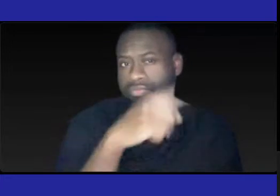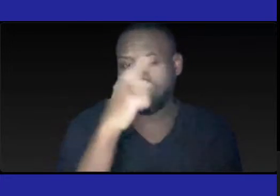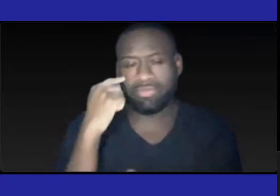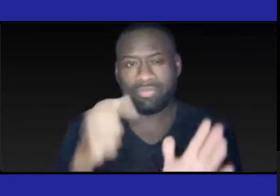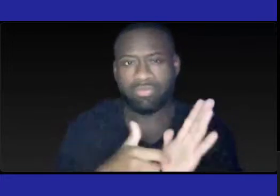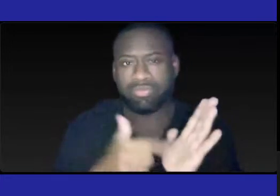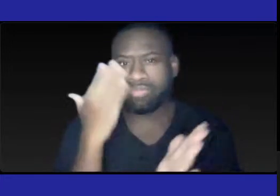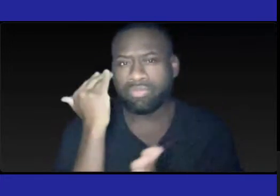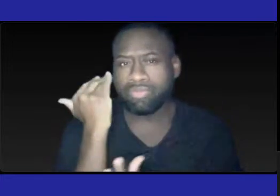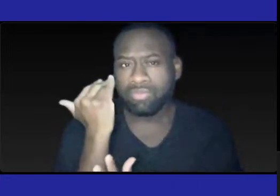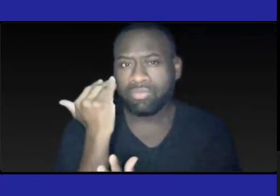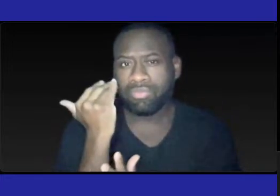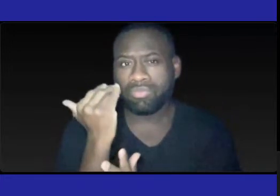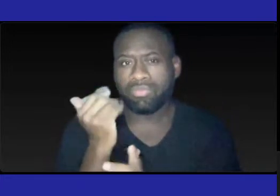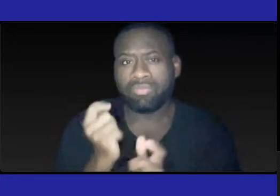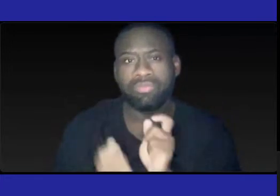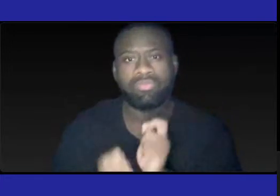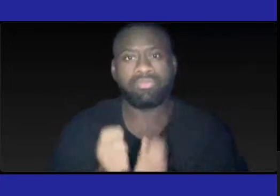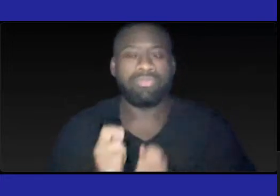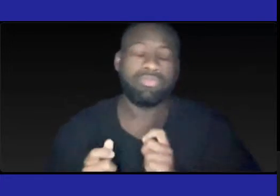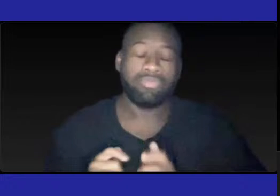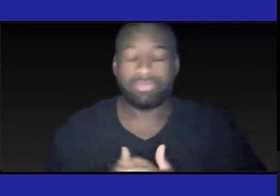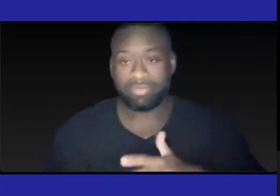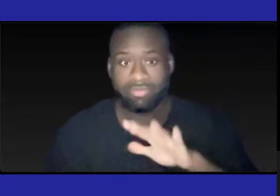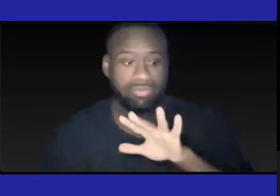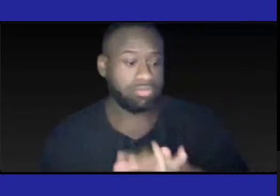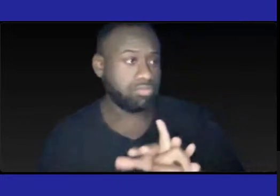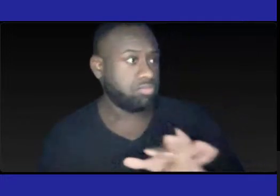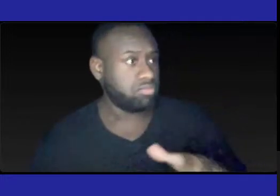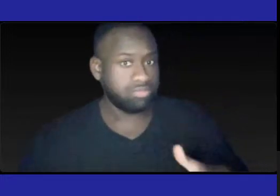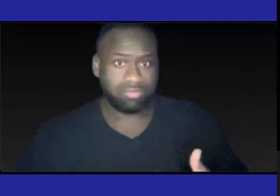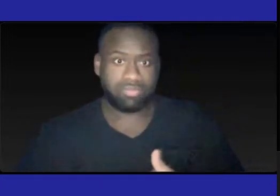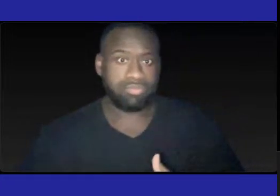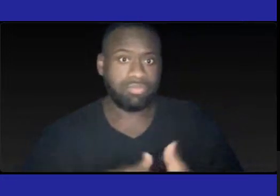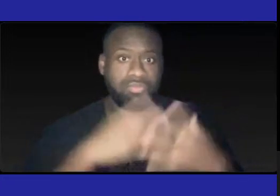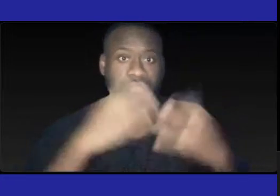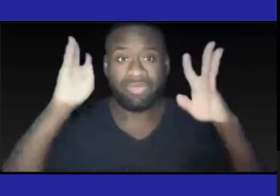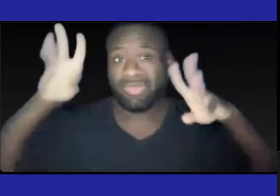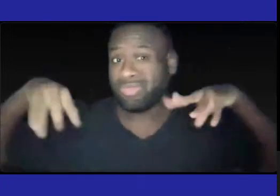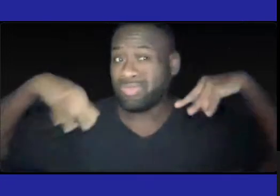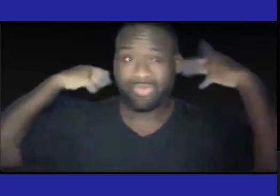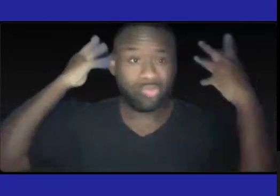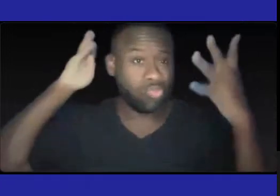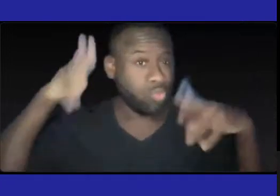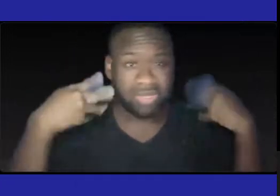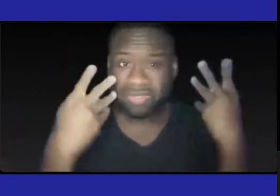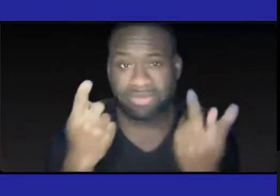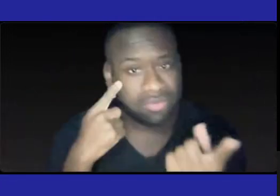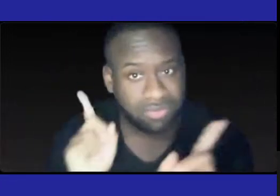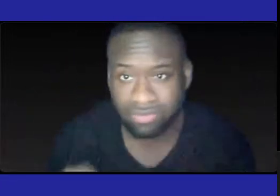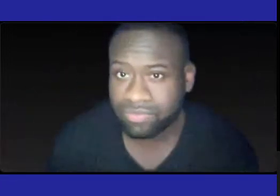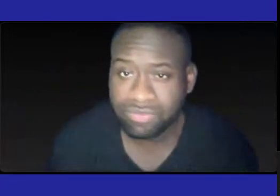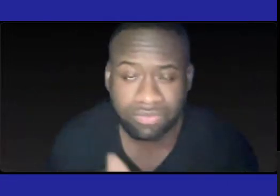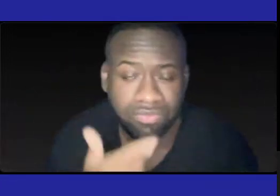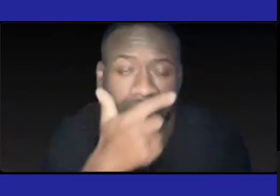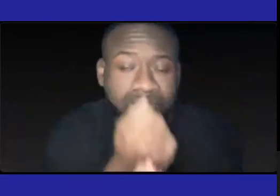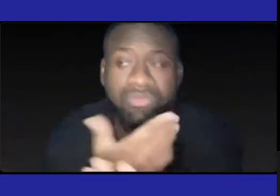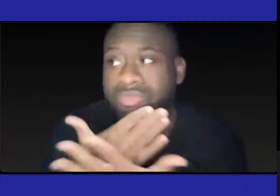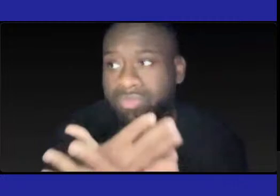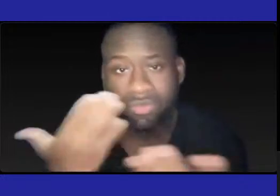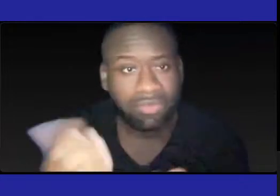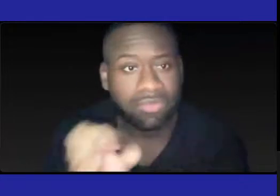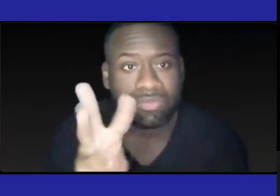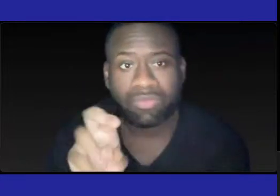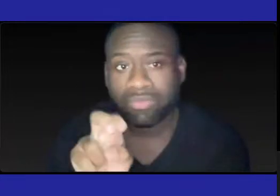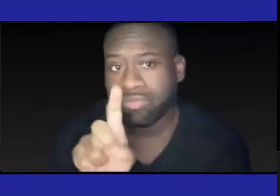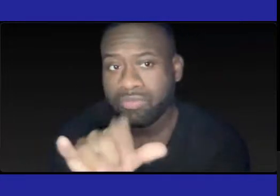they. Right, and then they show up in pregnancy and they're Right. supposed to be, it's Yeah. kind of wild, so. It is wild. We're excited about Very this. interesting. Thank you, Wendy. Thank you very much.